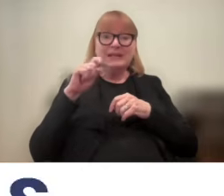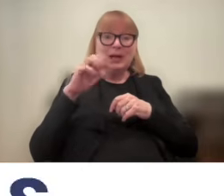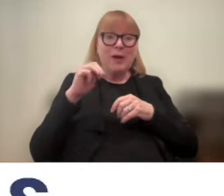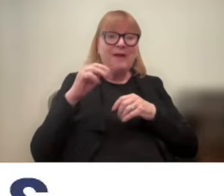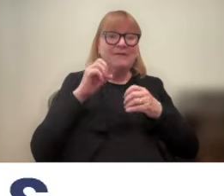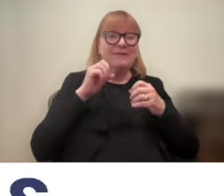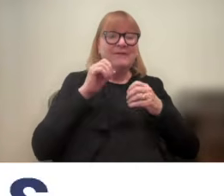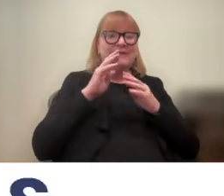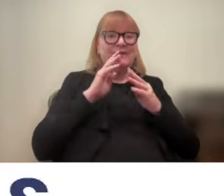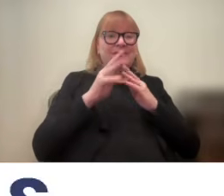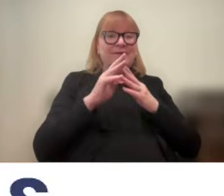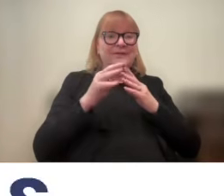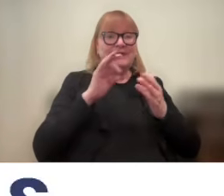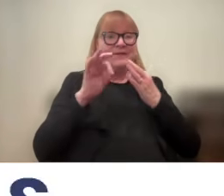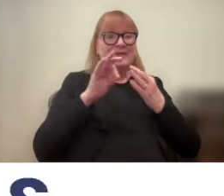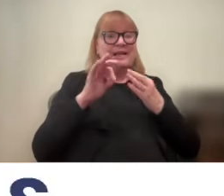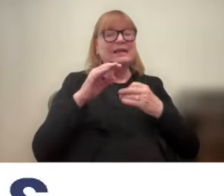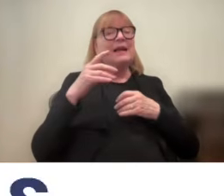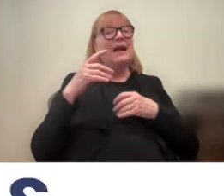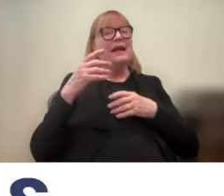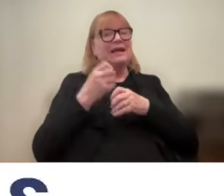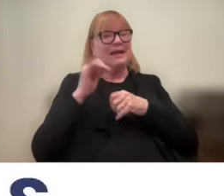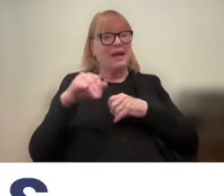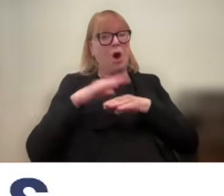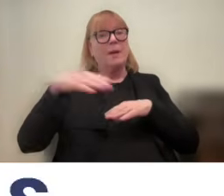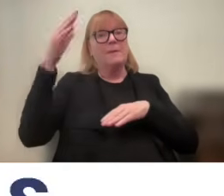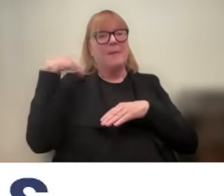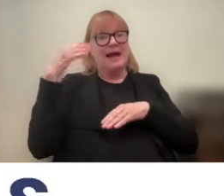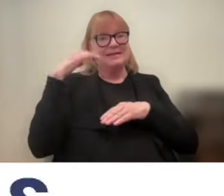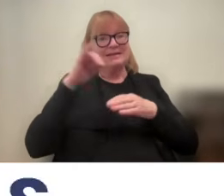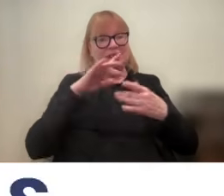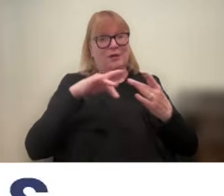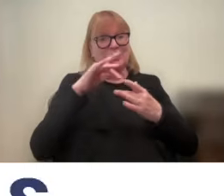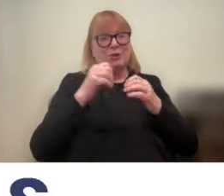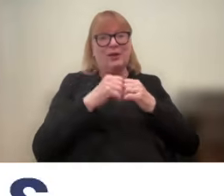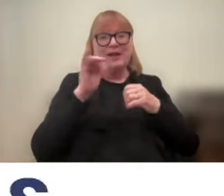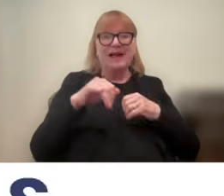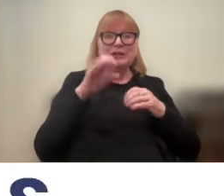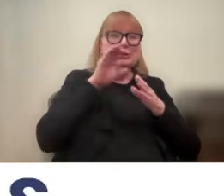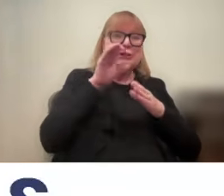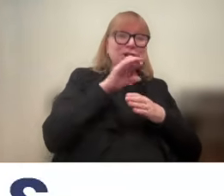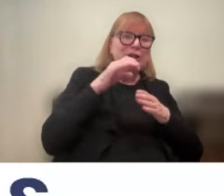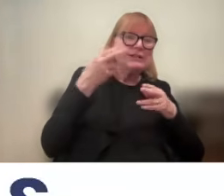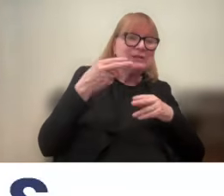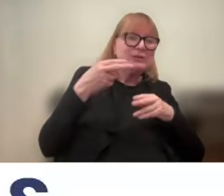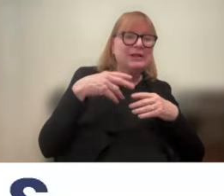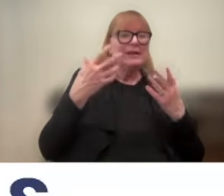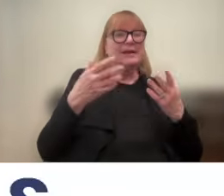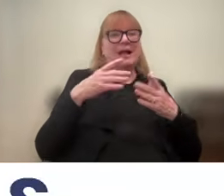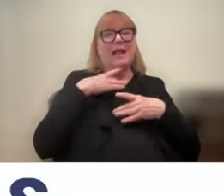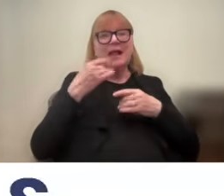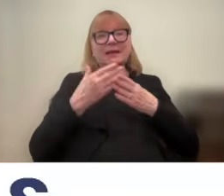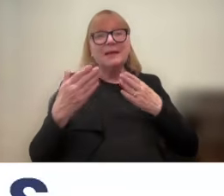you think the algorithm thinks you like, all of that is based on your past interactions, whether that's search history,